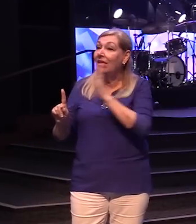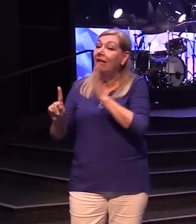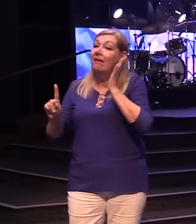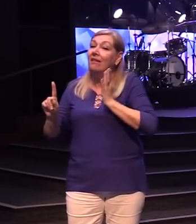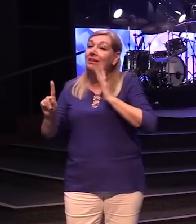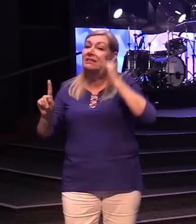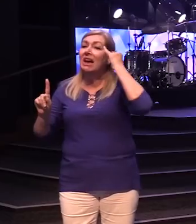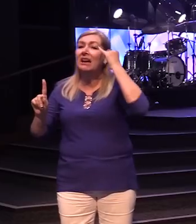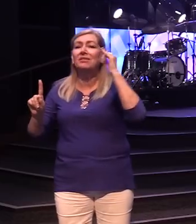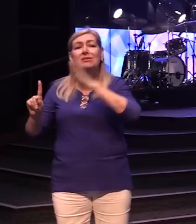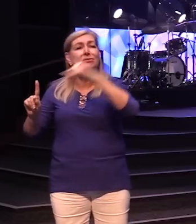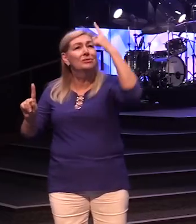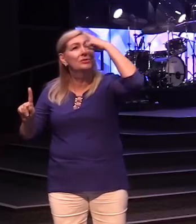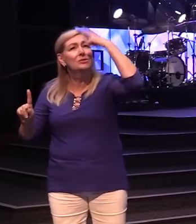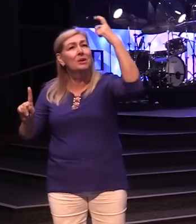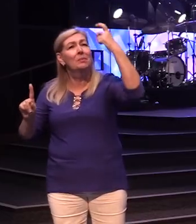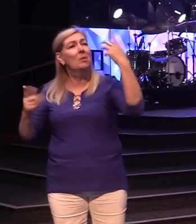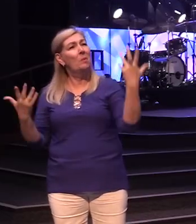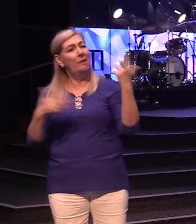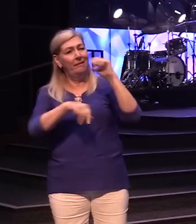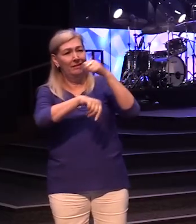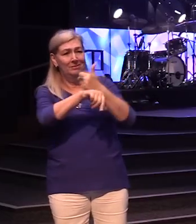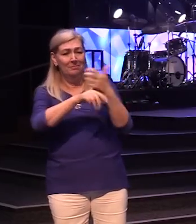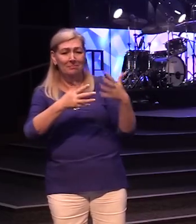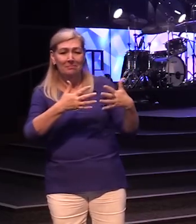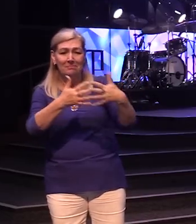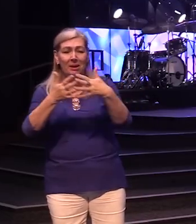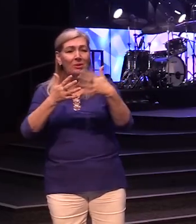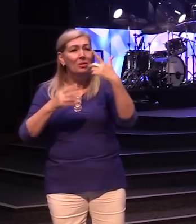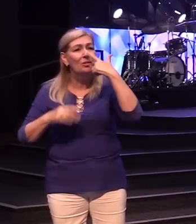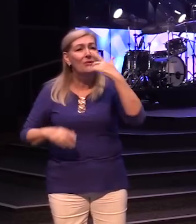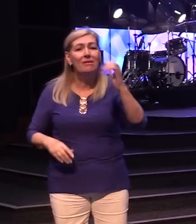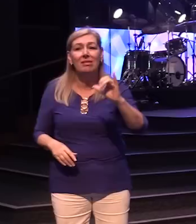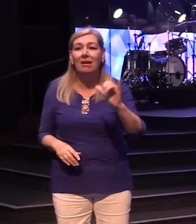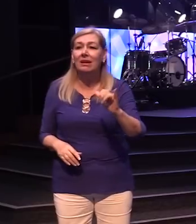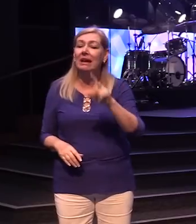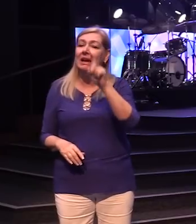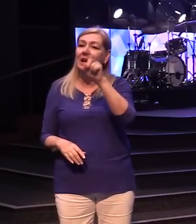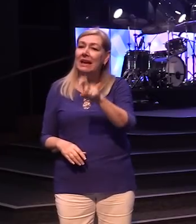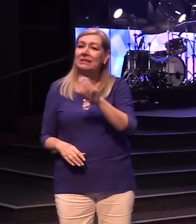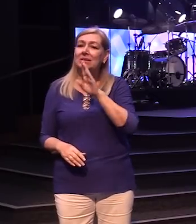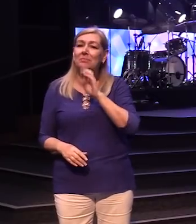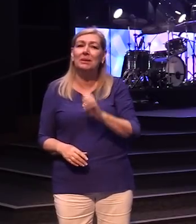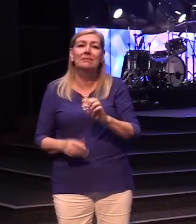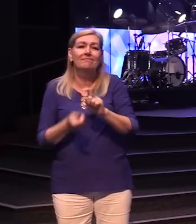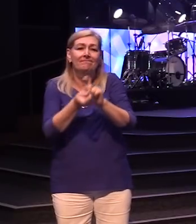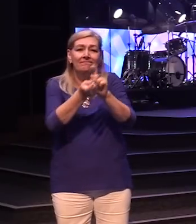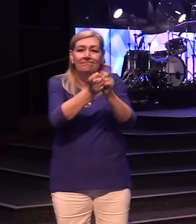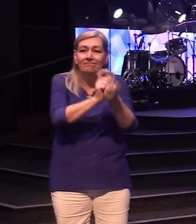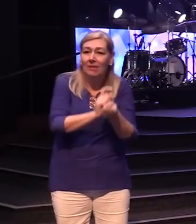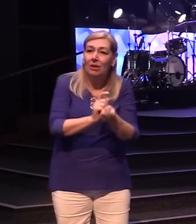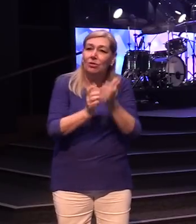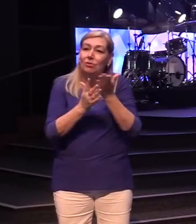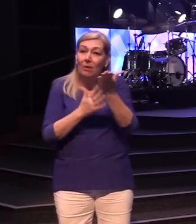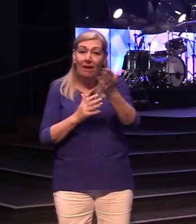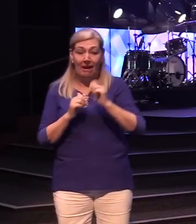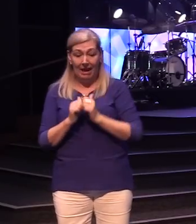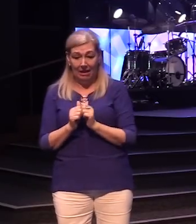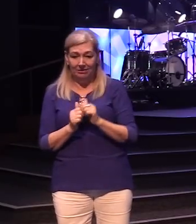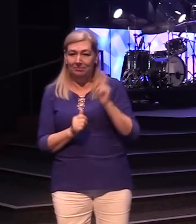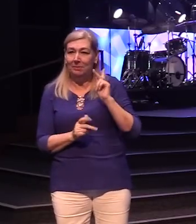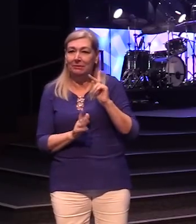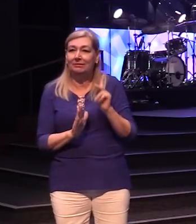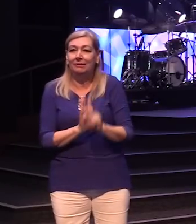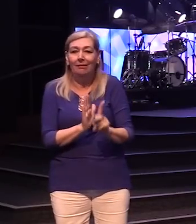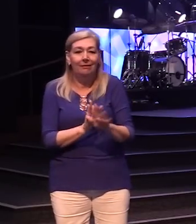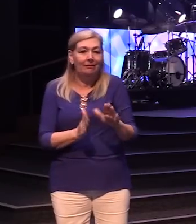the dream of America had to be purified in blood. And it is still being